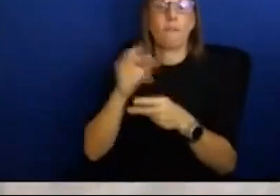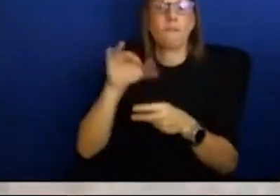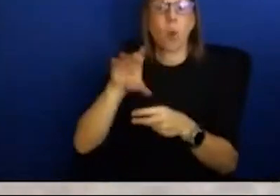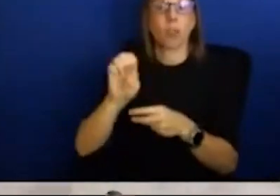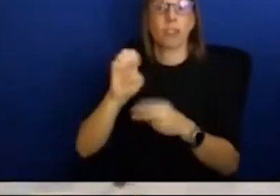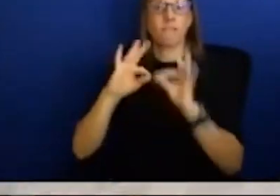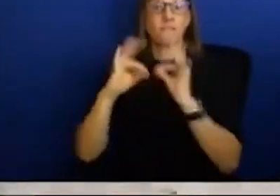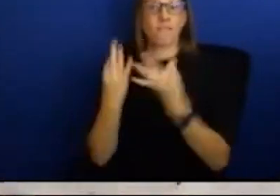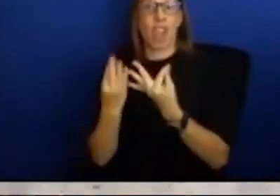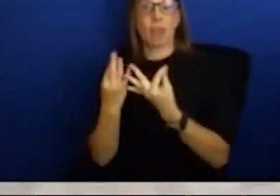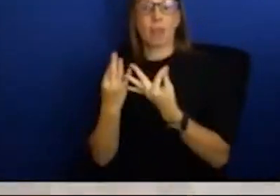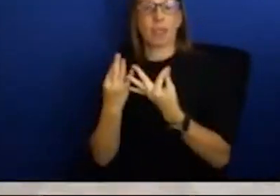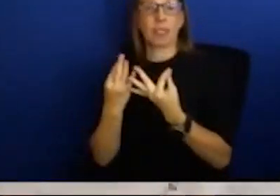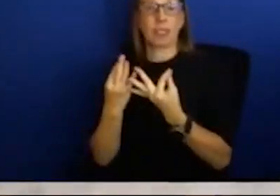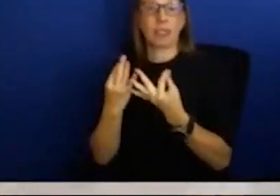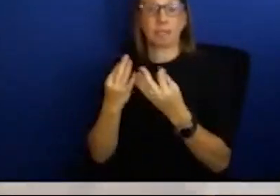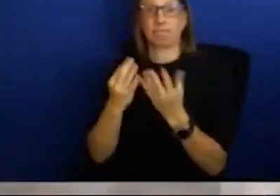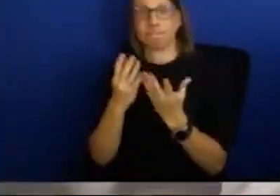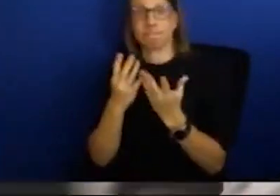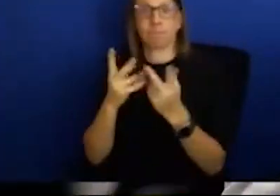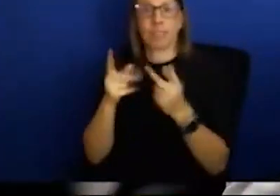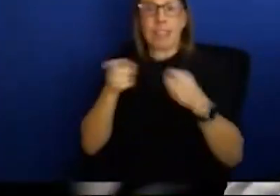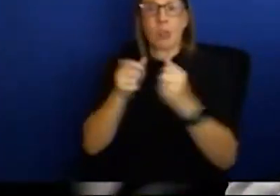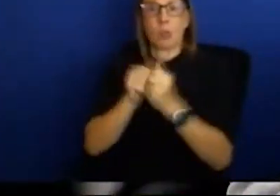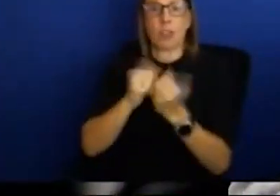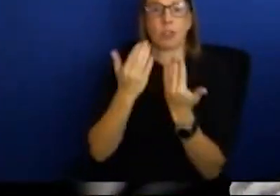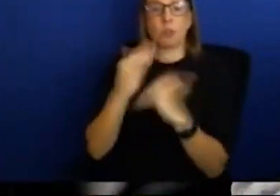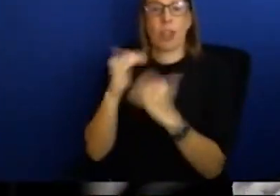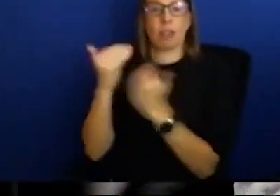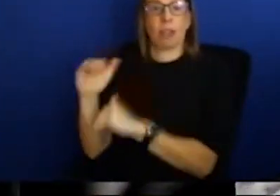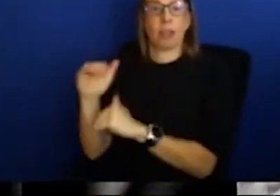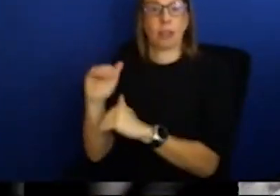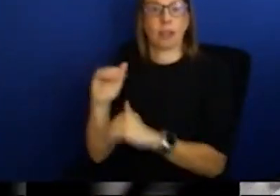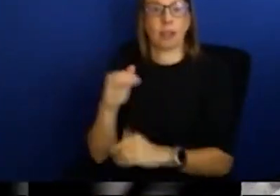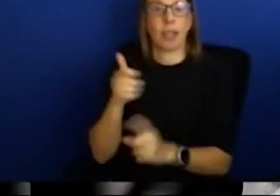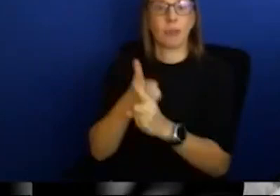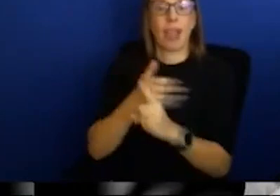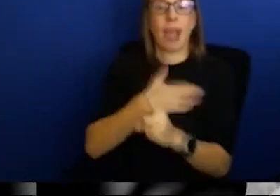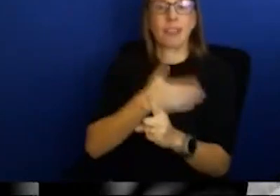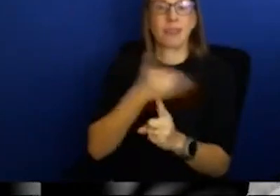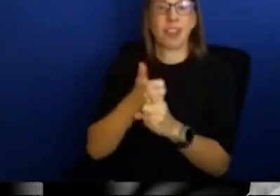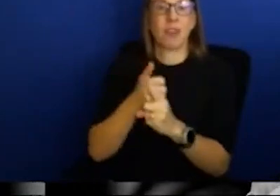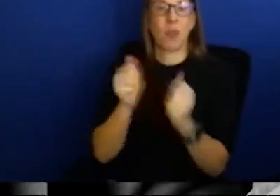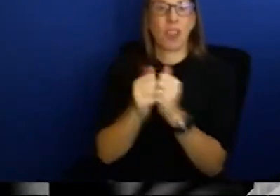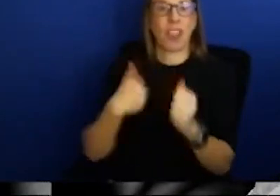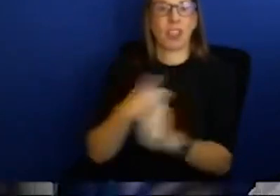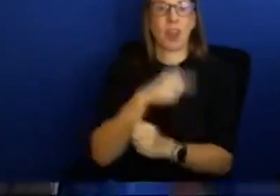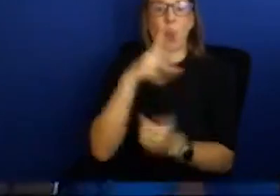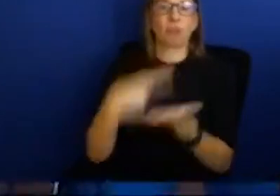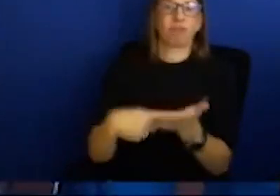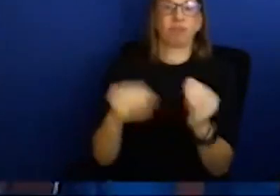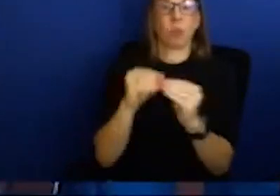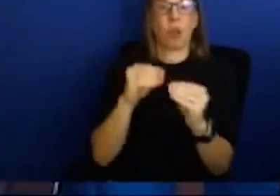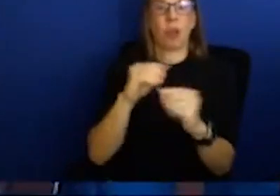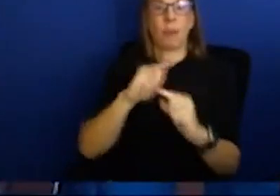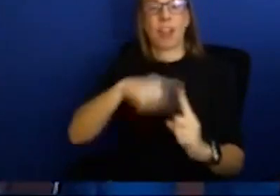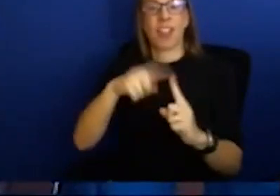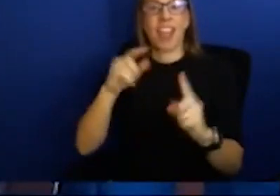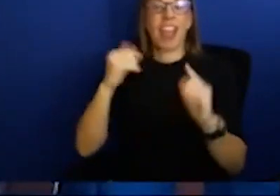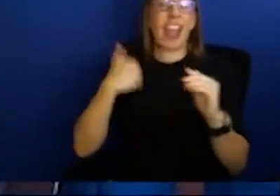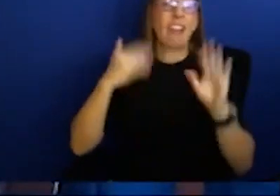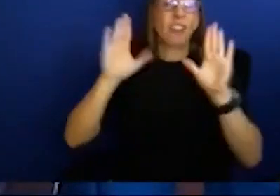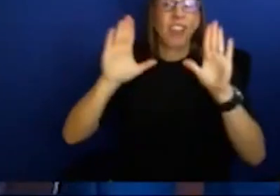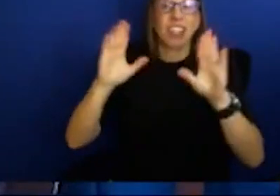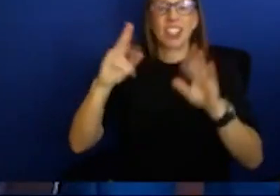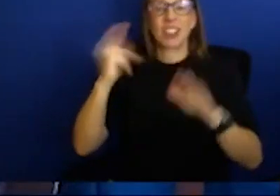on regulations. So it is fantastic to have him with us. So we'll talk more about that. And just everyone have a fantastic Tuesday. We'll see you back